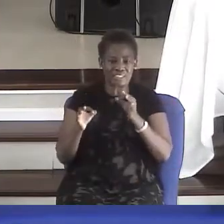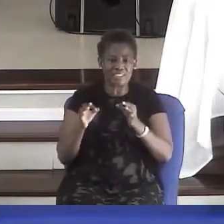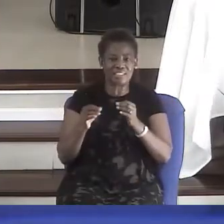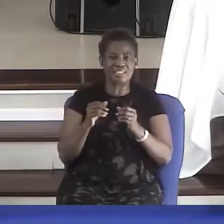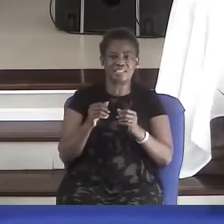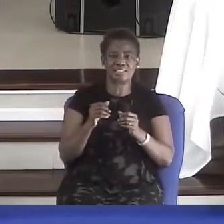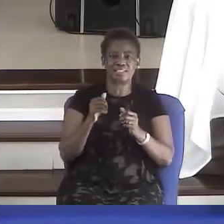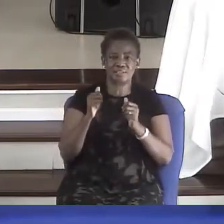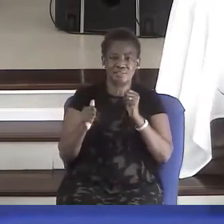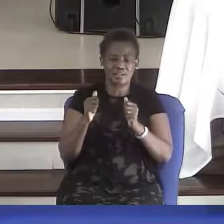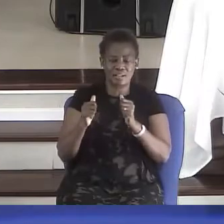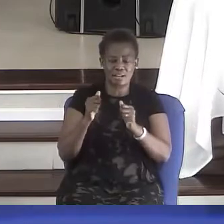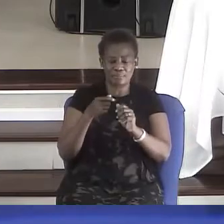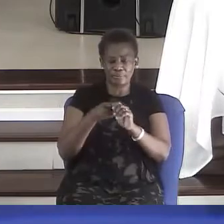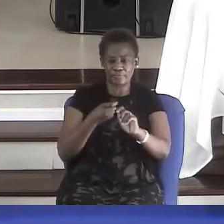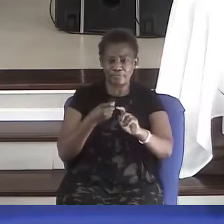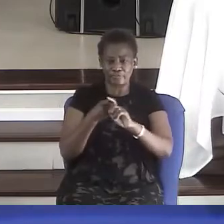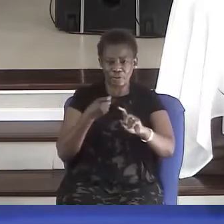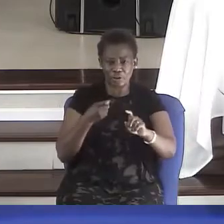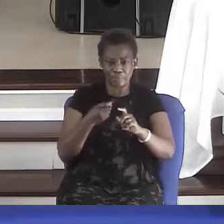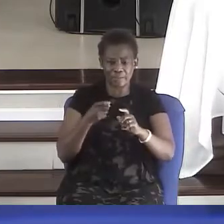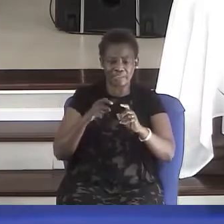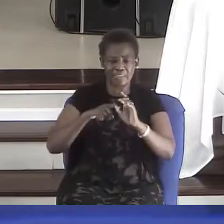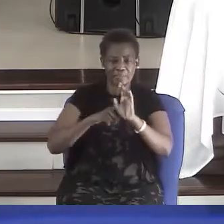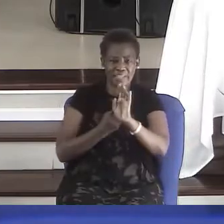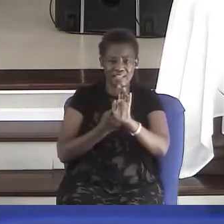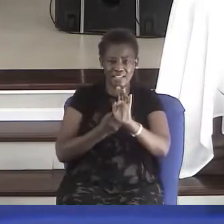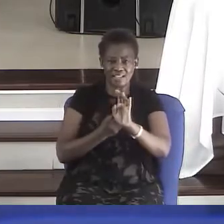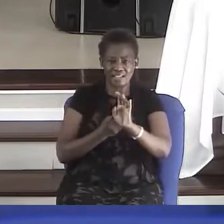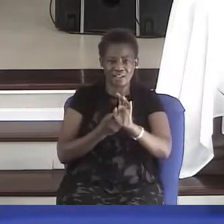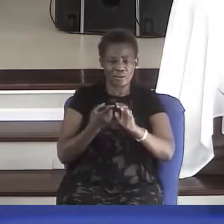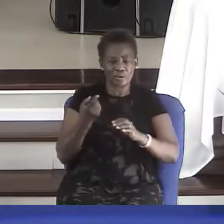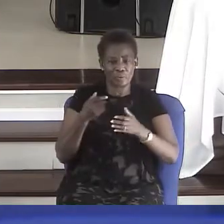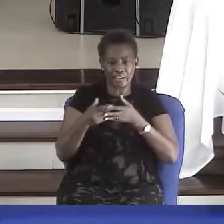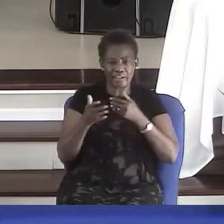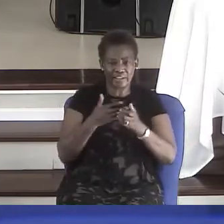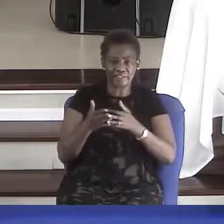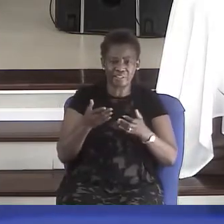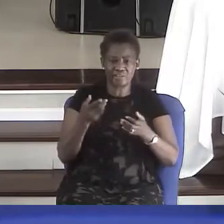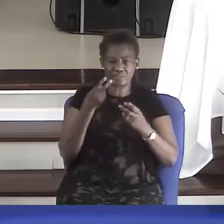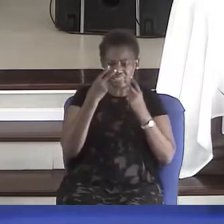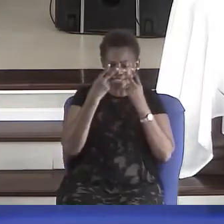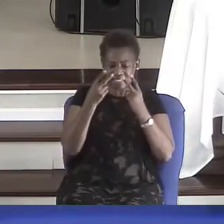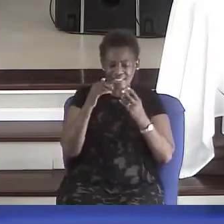Anytime you see that in scripture, it's a mind-blowing thought.